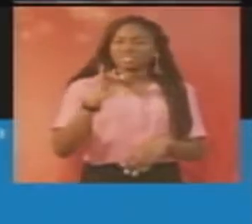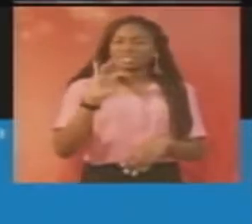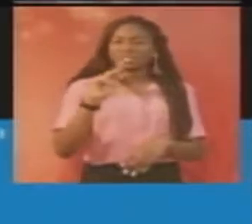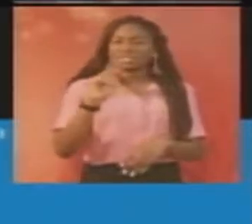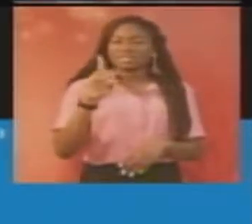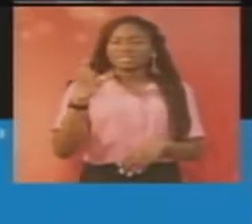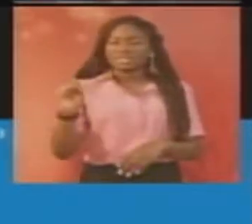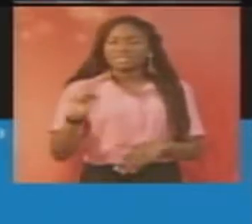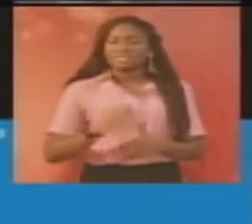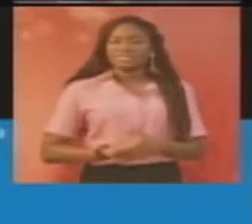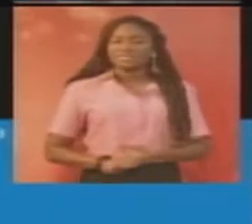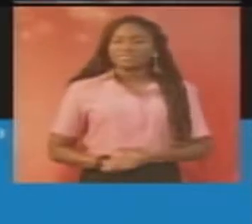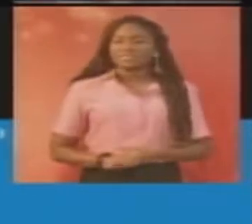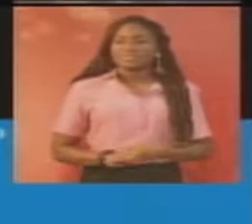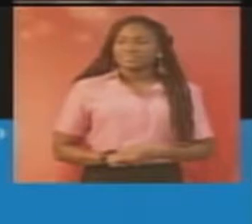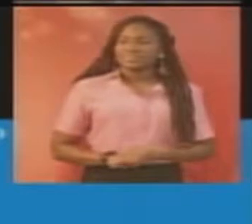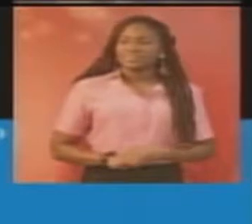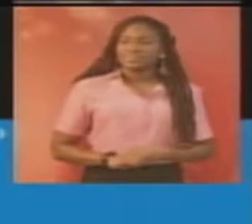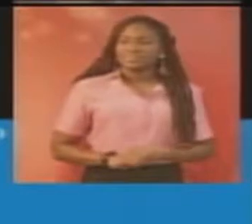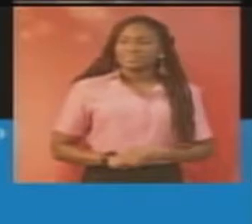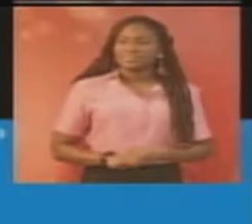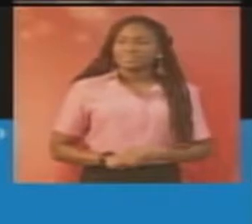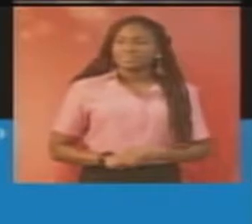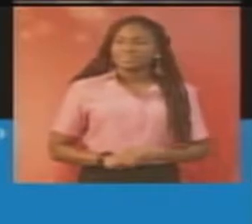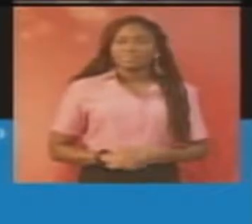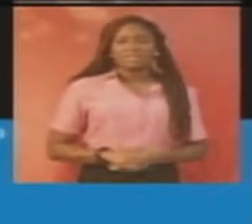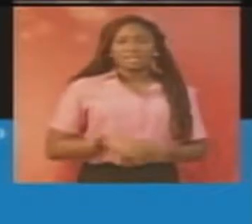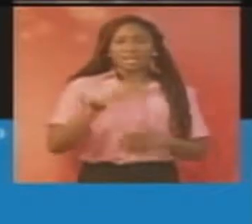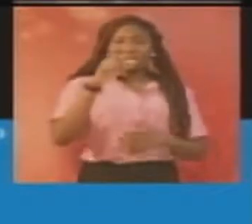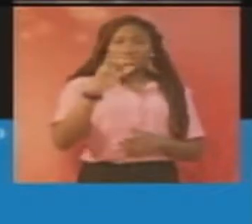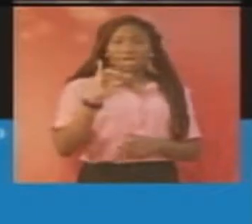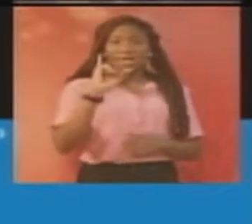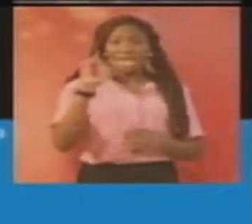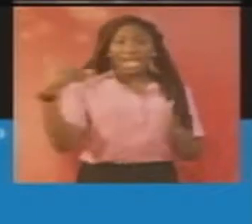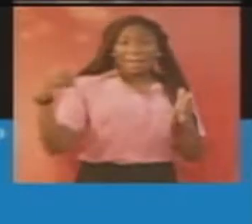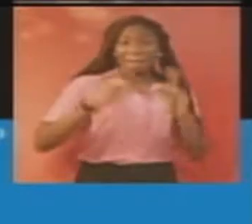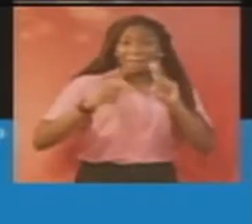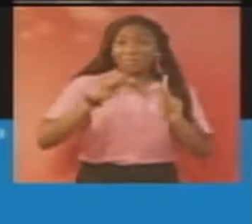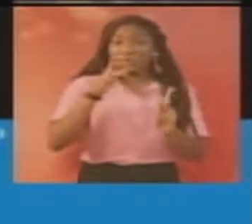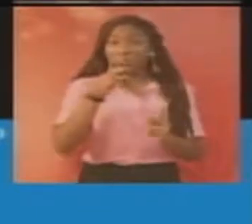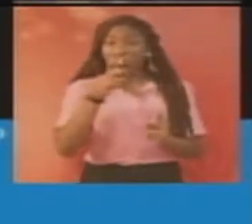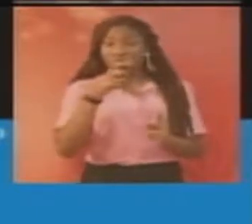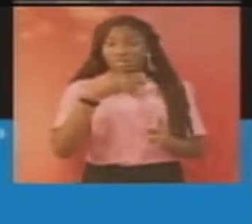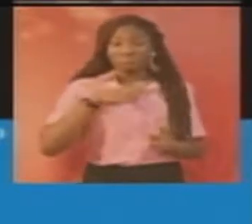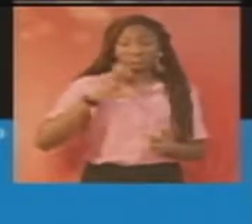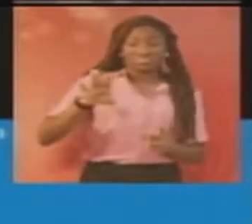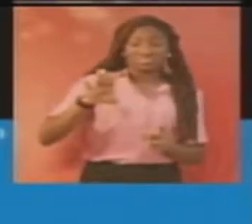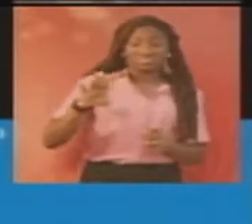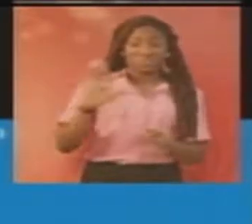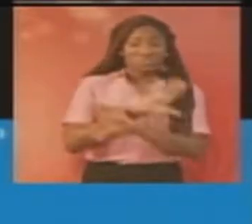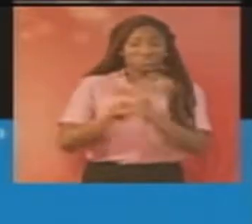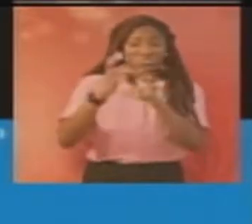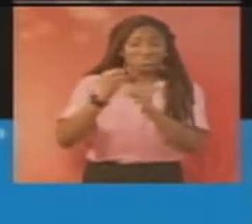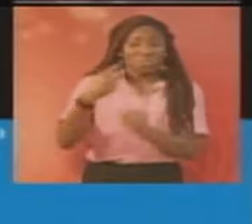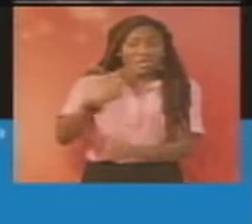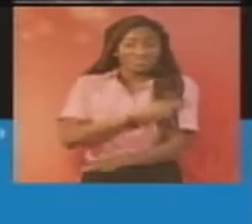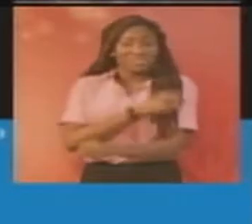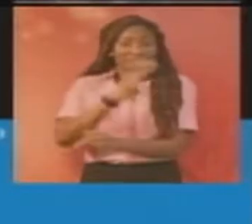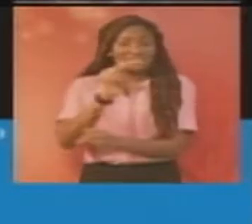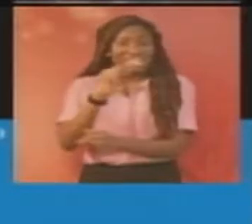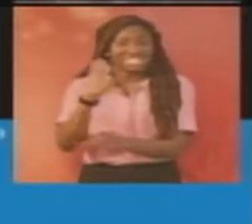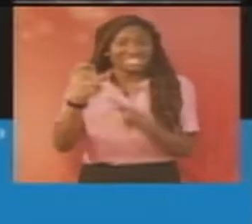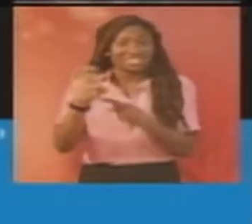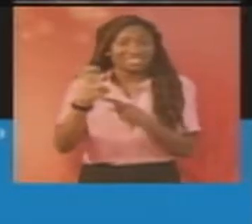the anti-vaxxers movement, is that something that has prevented a large number of